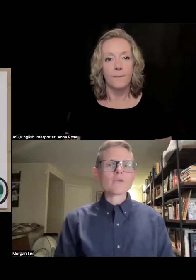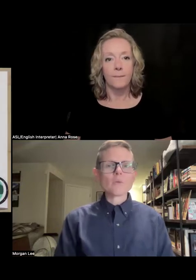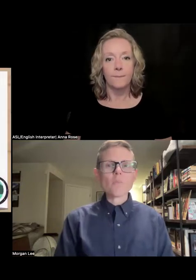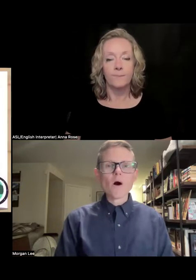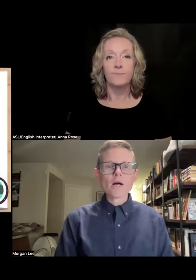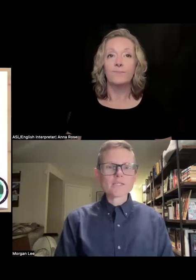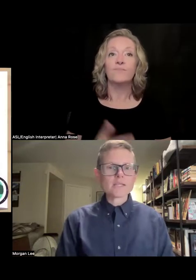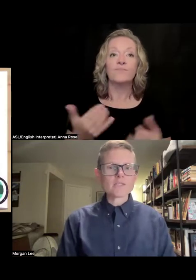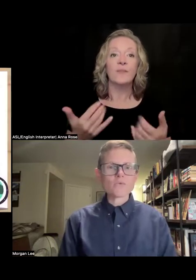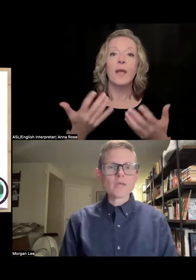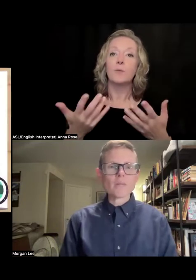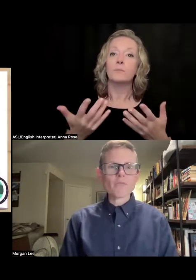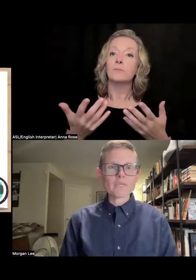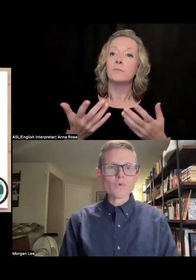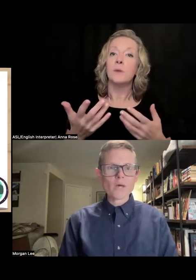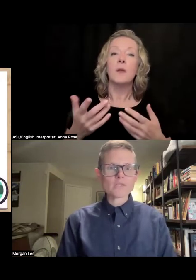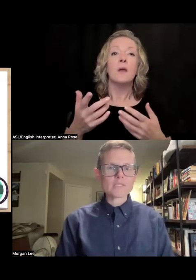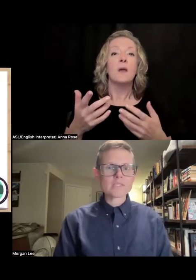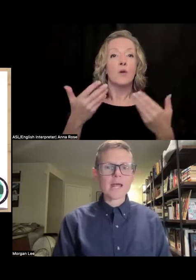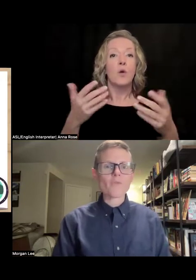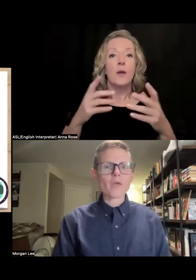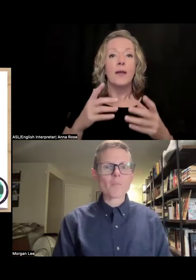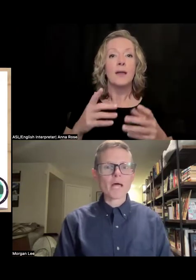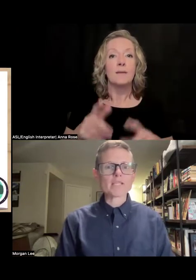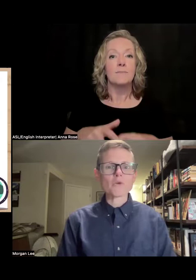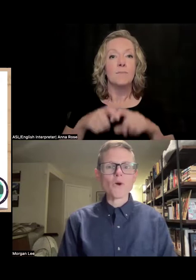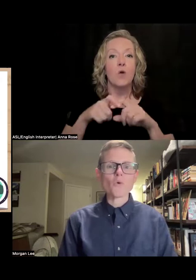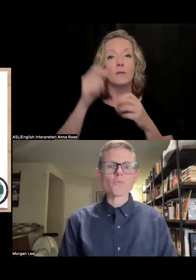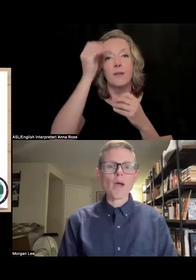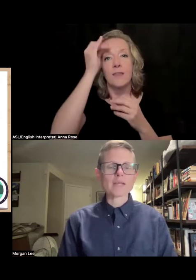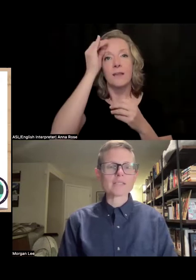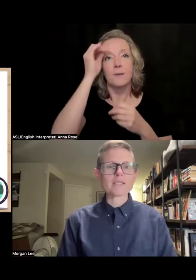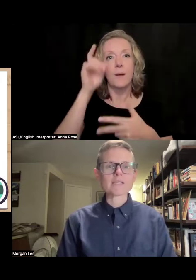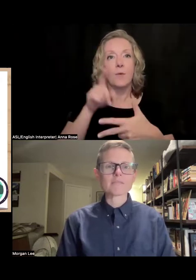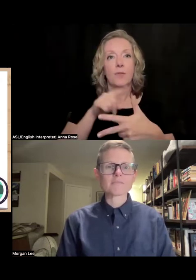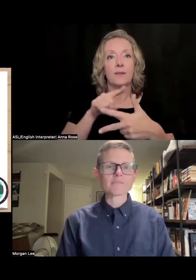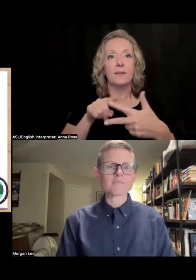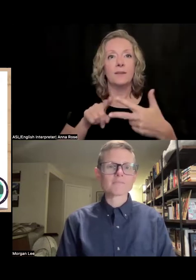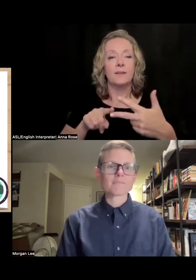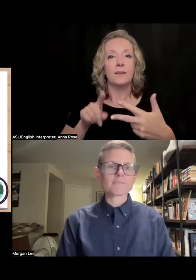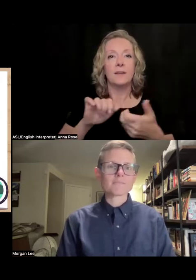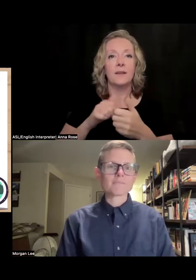All right, you can pause as you think about these questions and how they apply to your own practices.